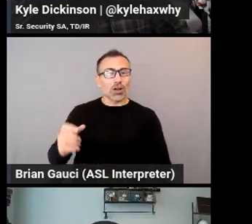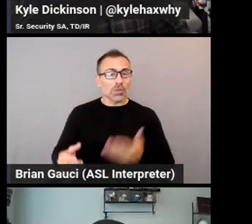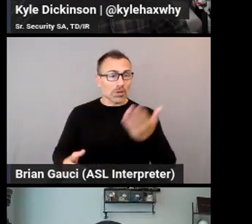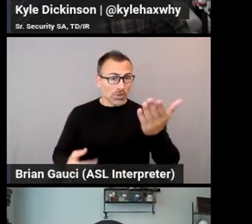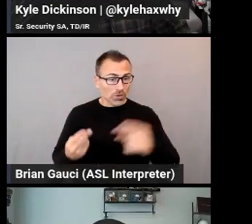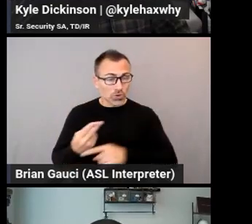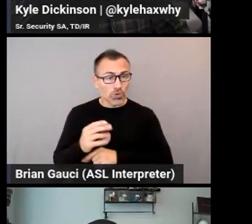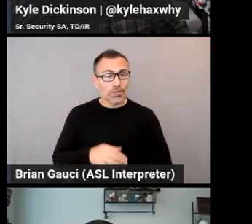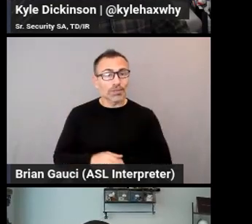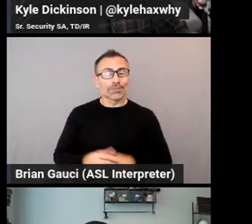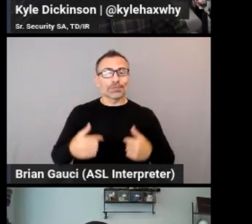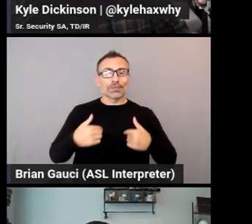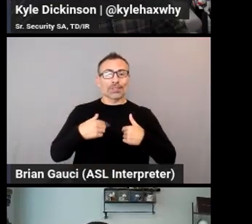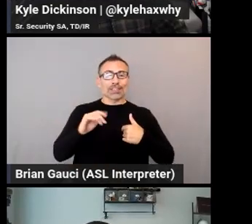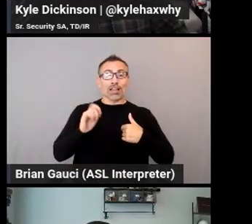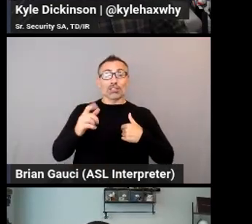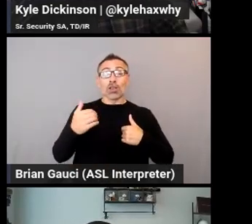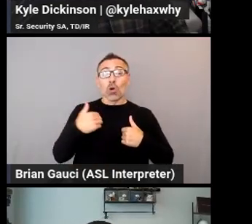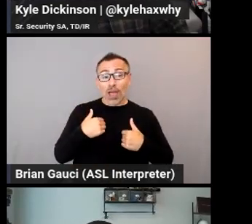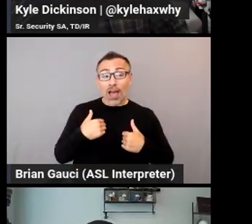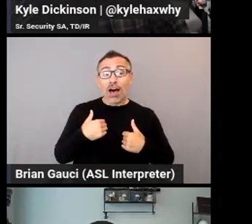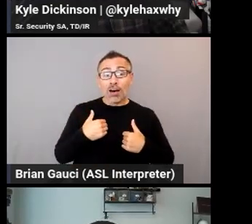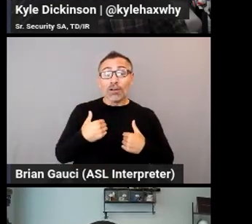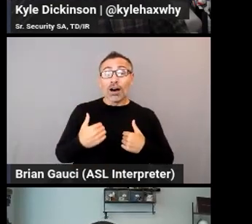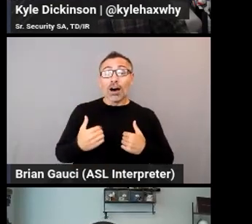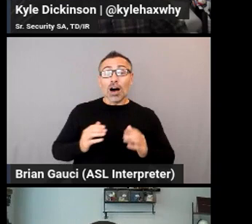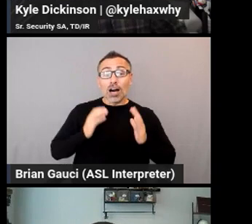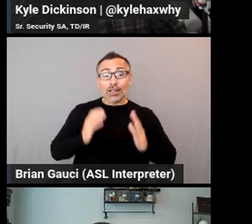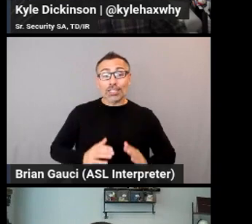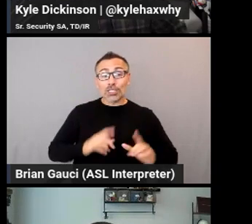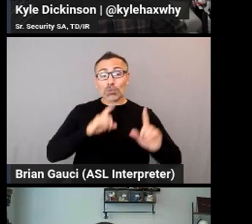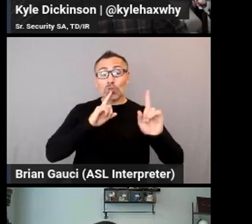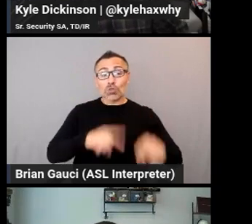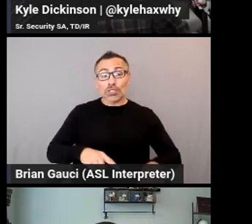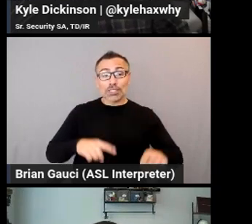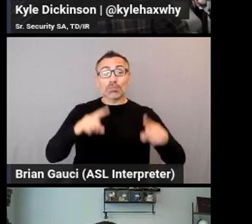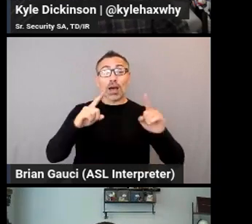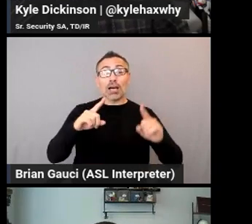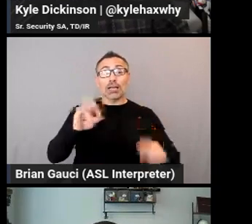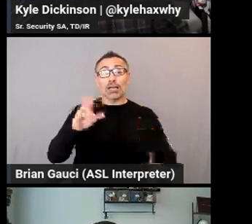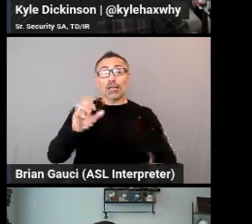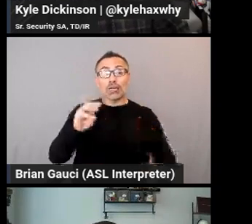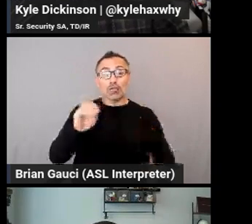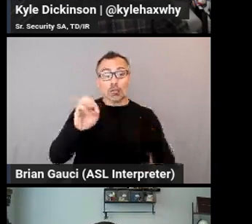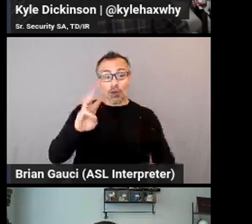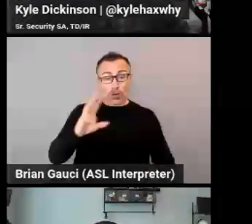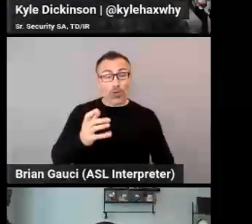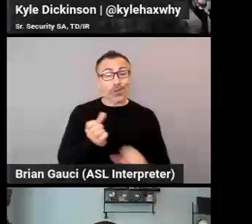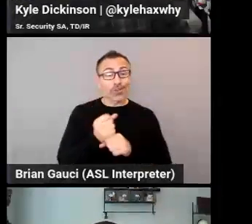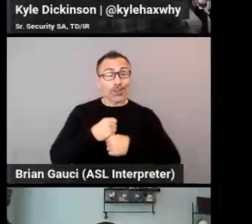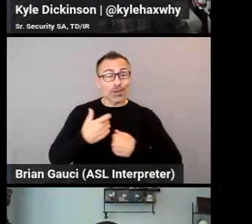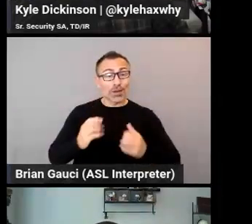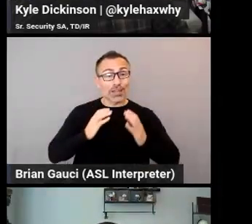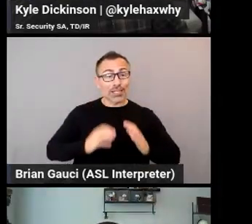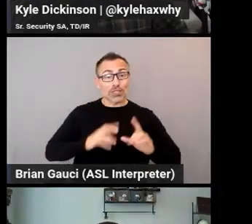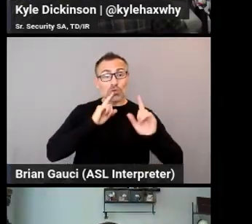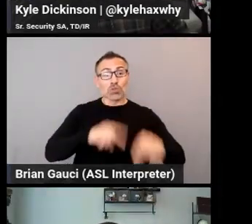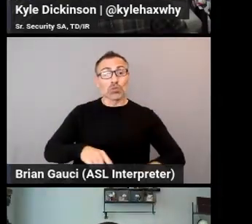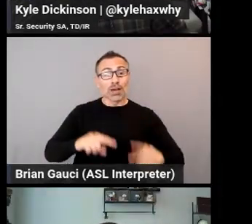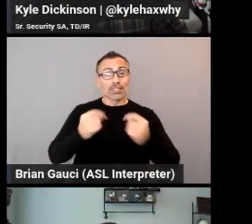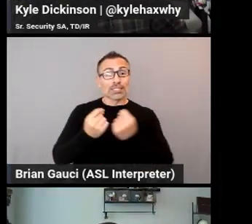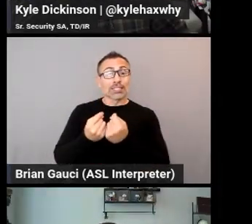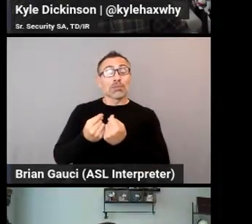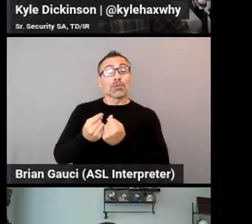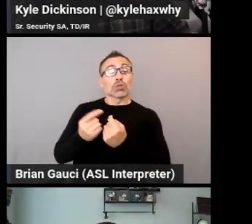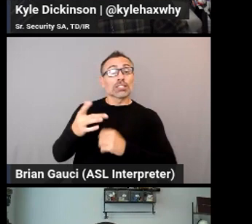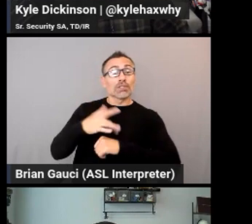there's a customer response framework created by the AWS Customer Incident Response Team that is available on GitHub, on AWS's GitHub